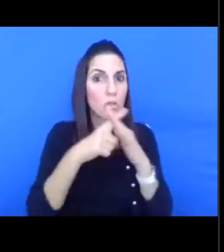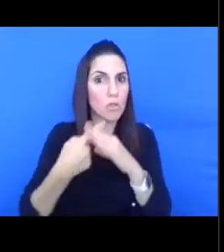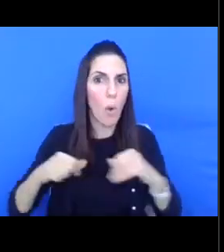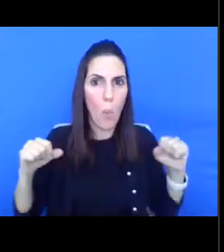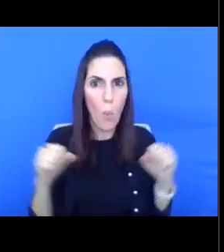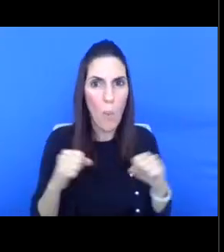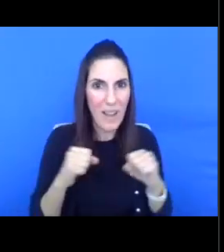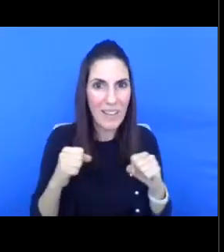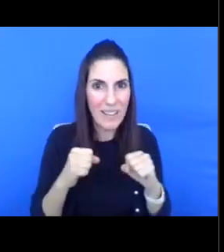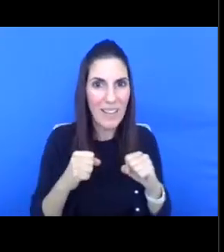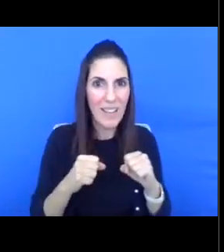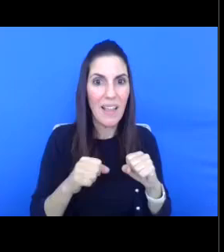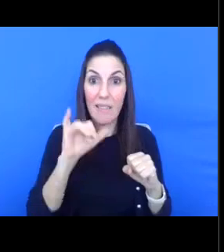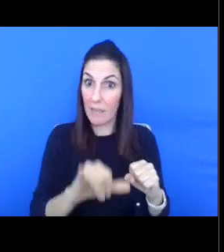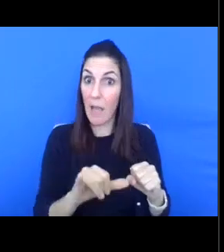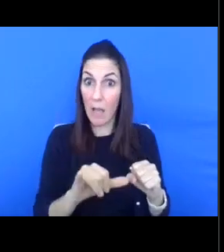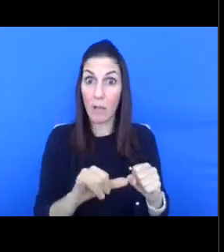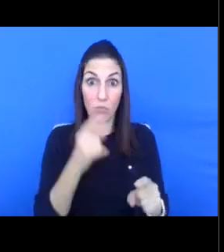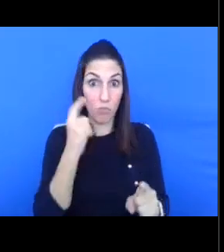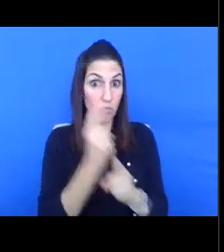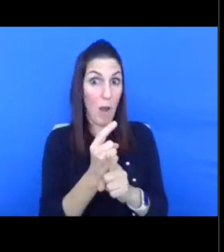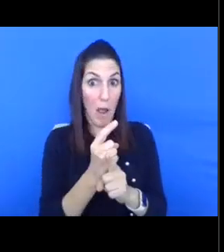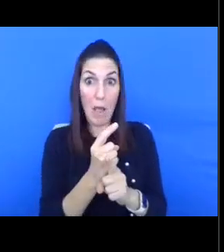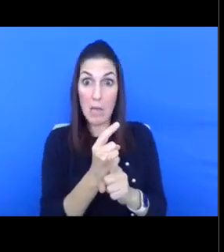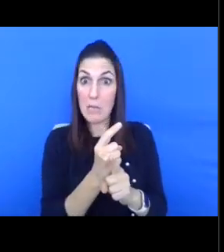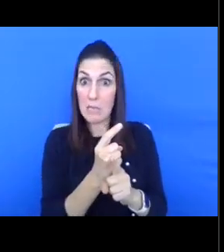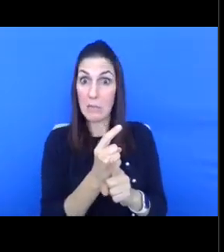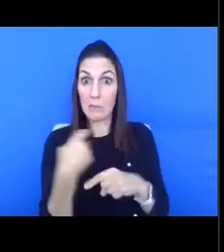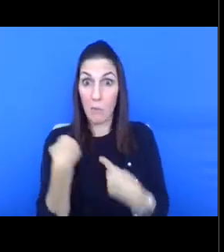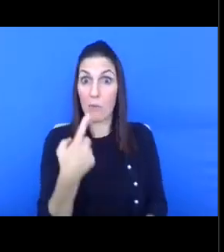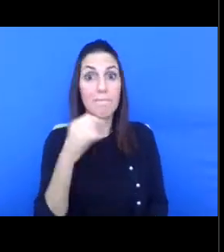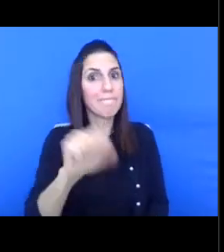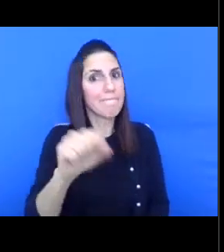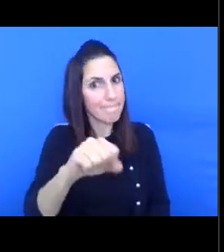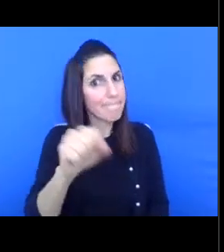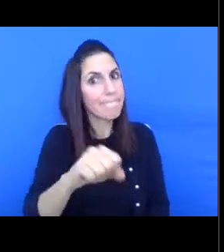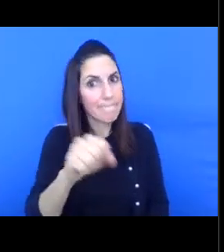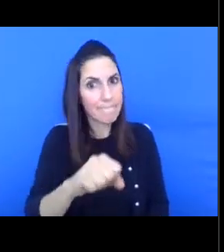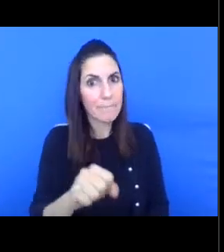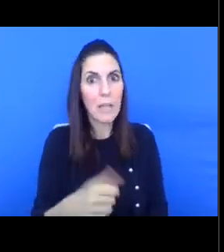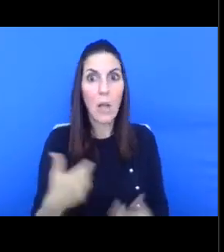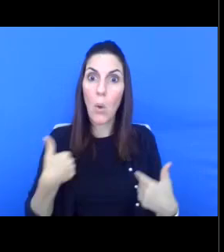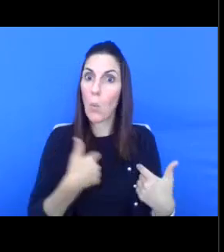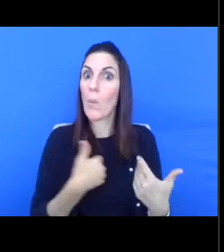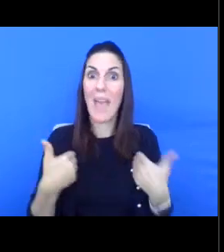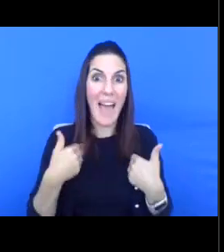Has that verified so far? Yeah, pretty much. We're really warm for winter,